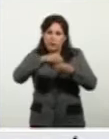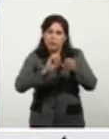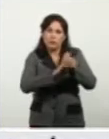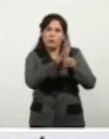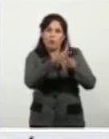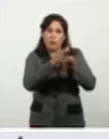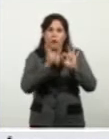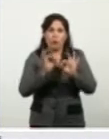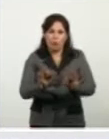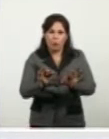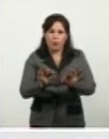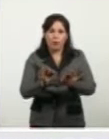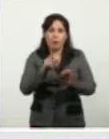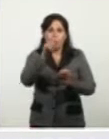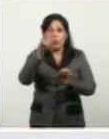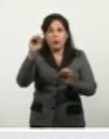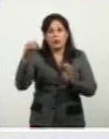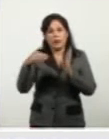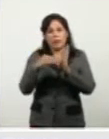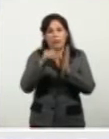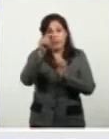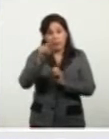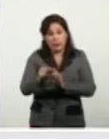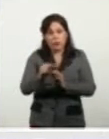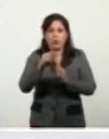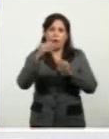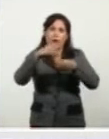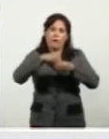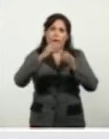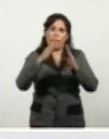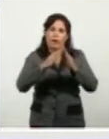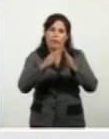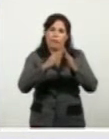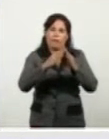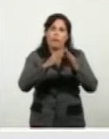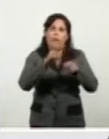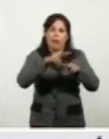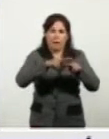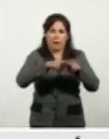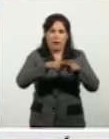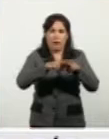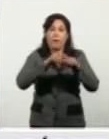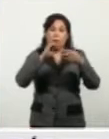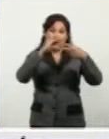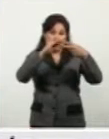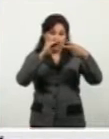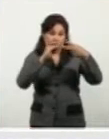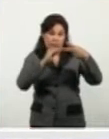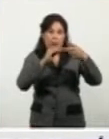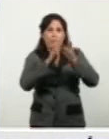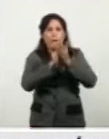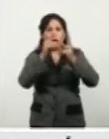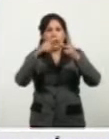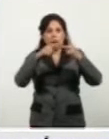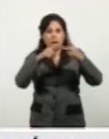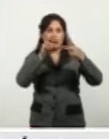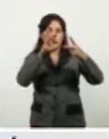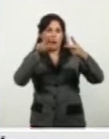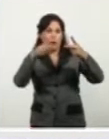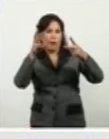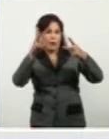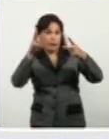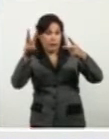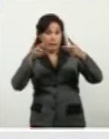days, and the rest of the provinces have not confirmed cases in the last 15